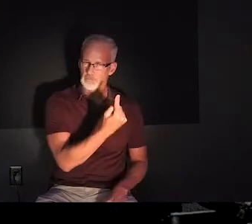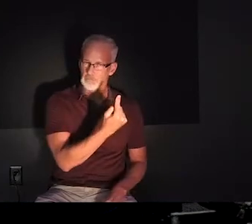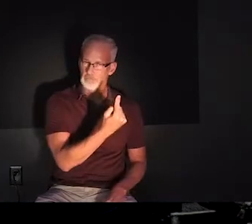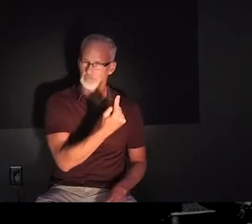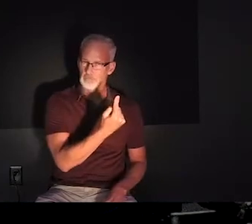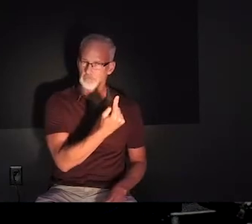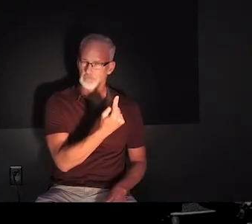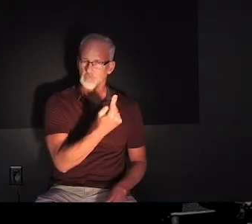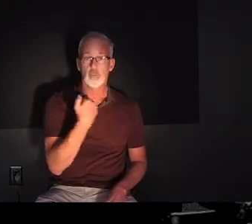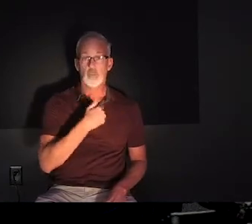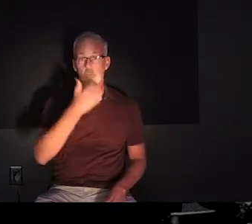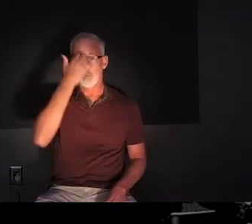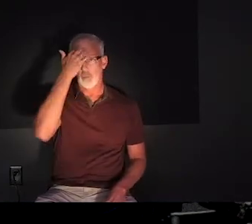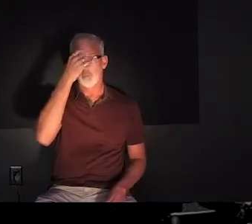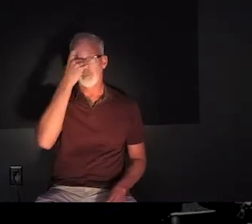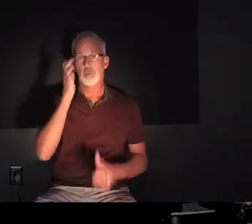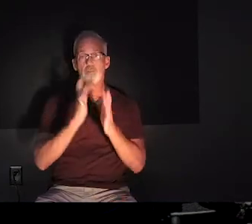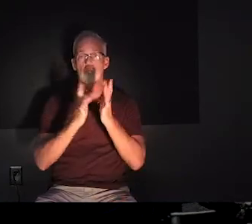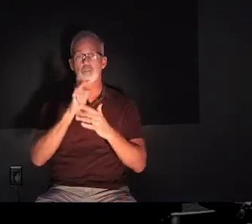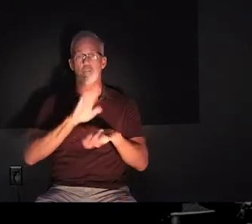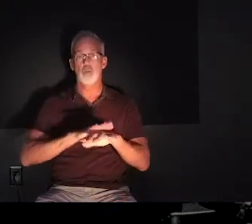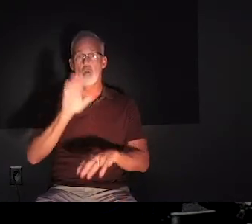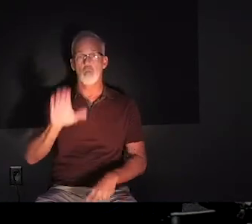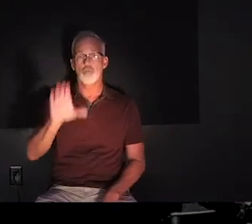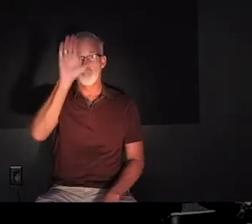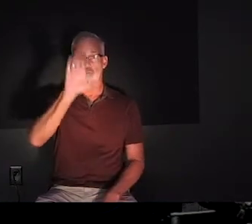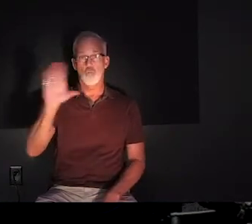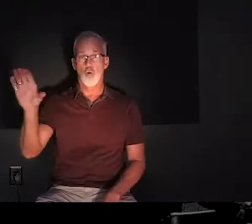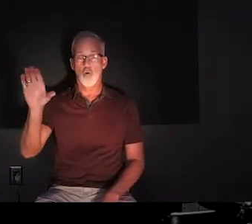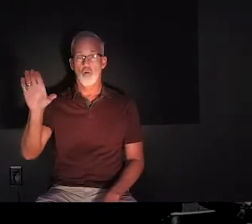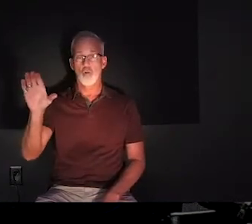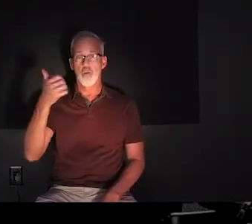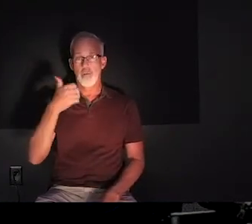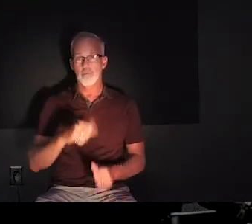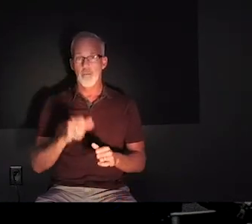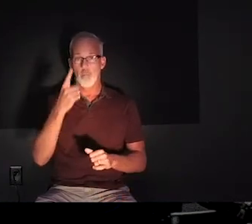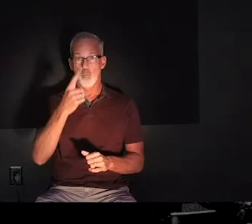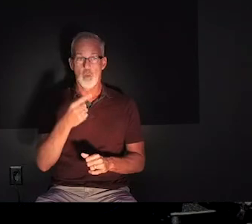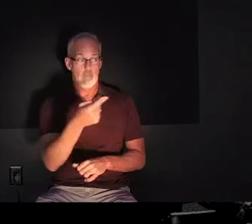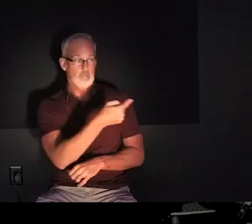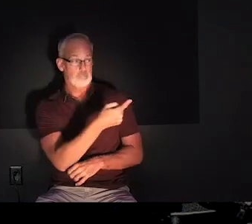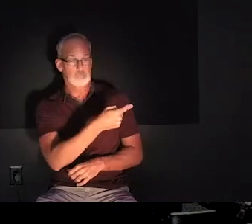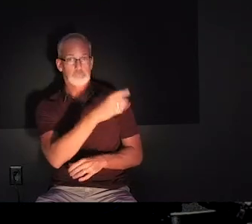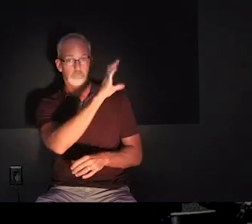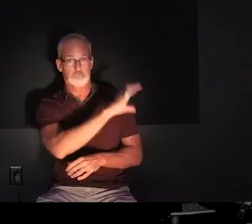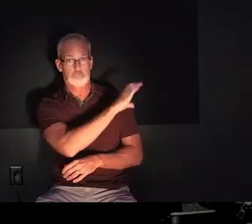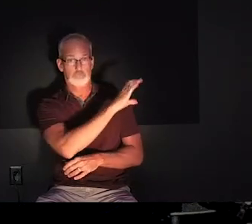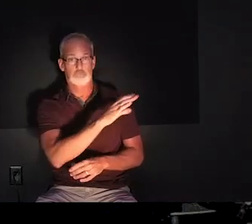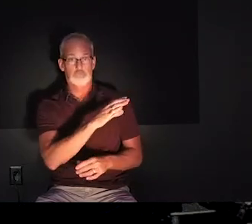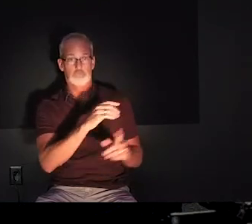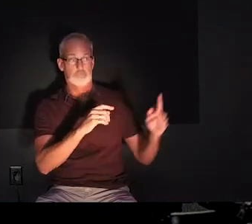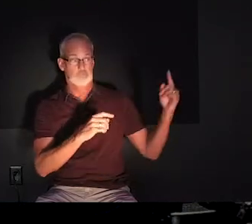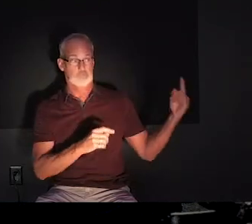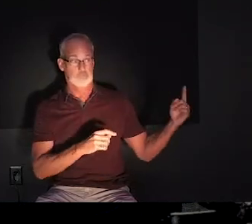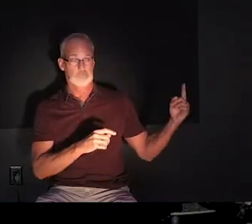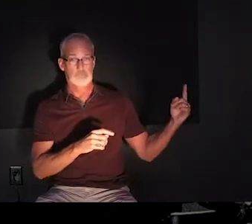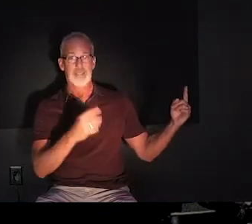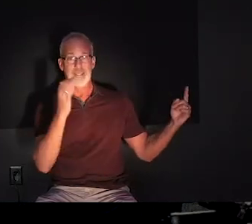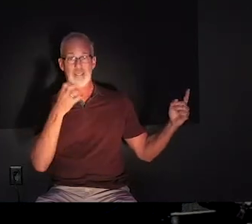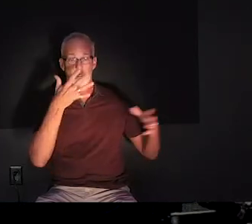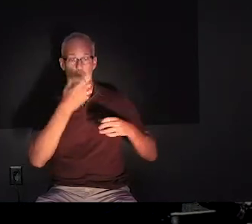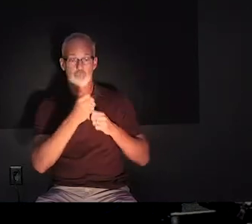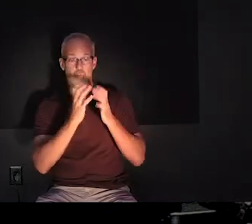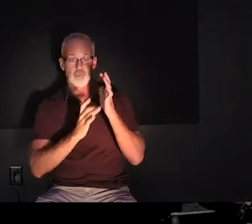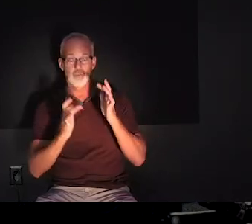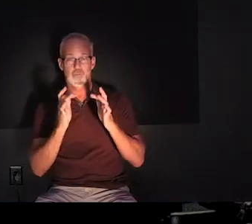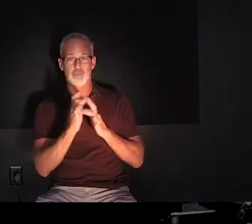that? Because when Jesus was on the cross, and remember, one of the criminals on the cross, he trusted Jesus